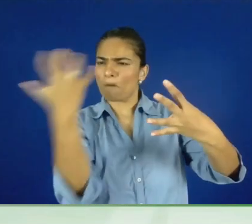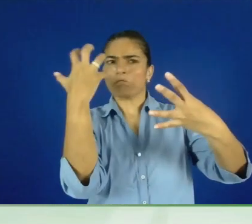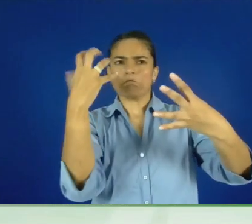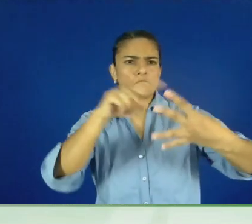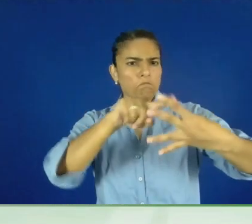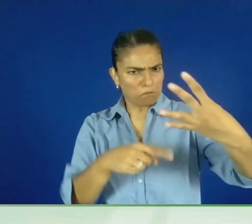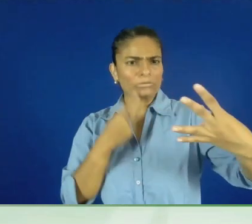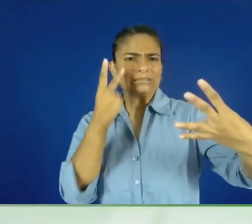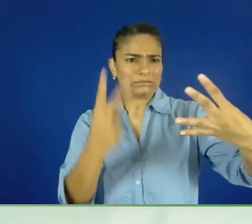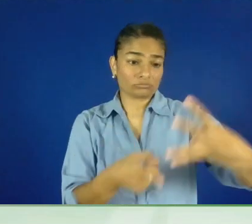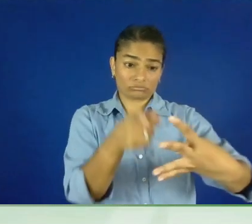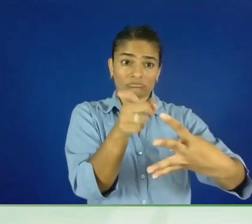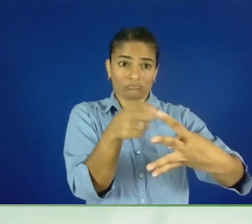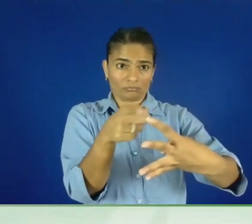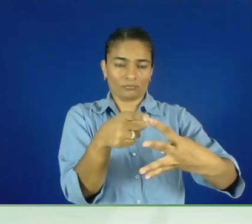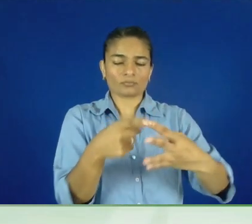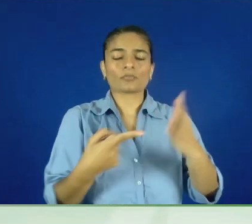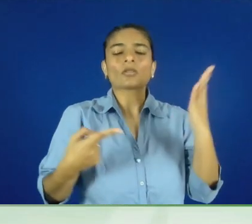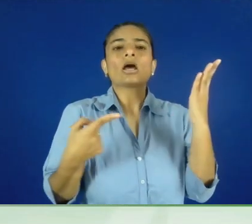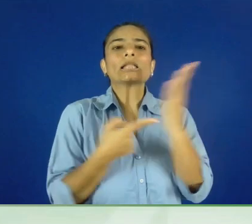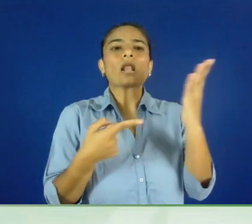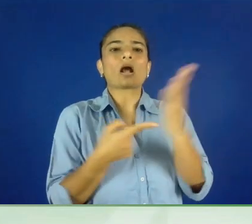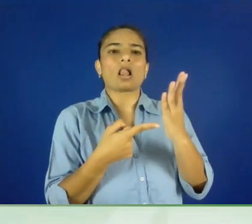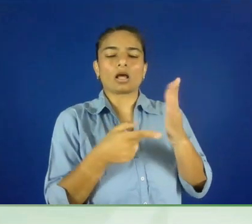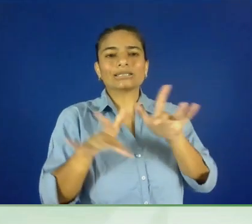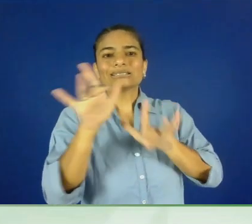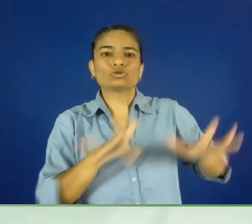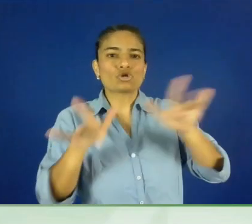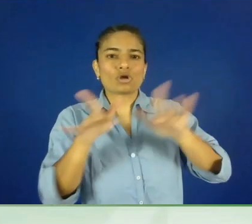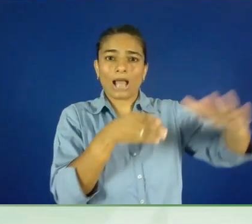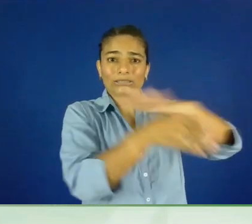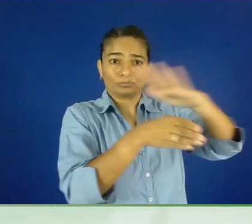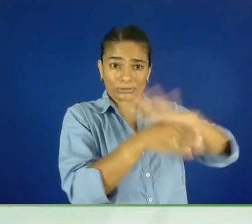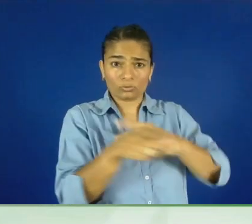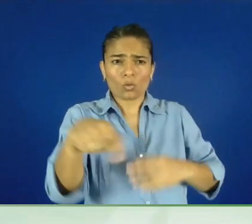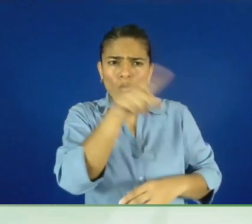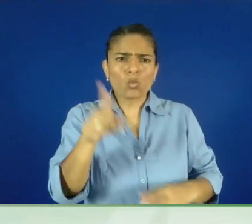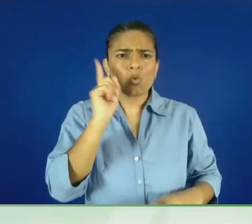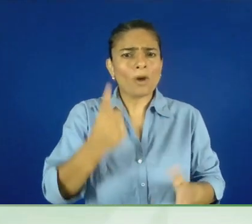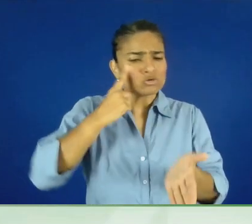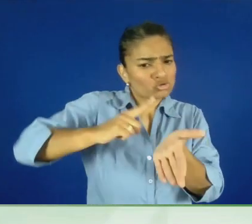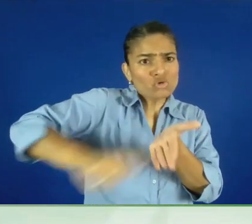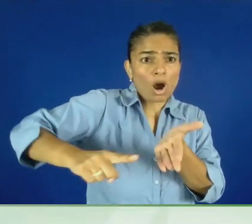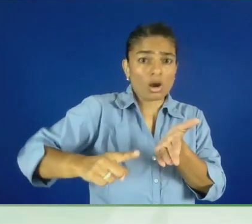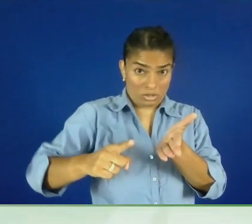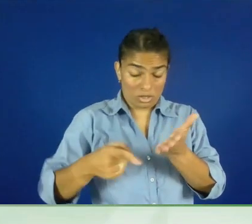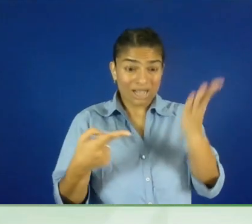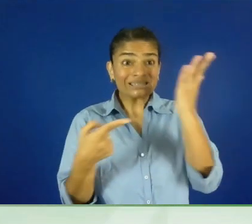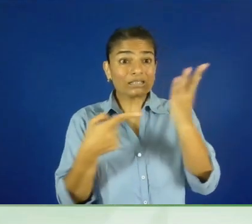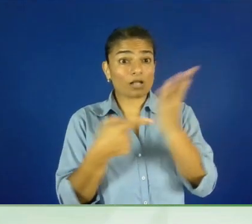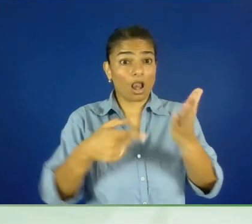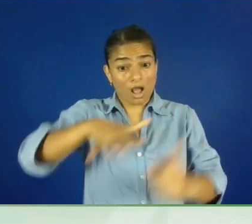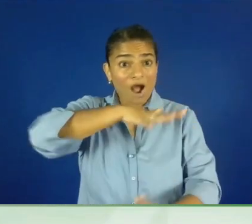is using the right data. And it's really hard to use the right data if we don't measure on disability. So I